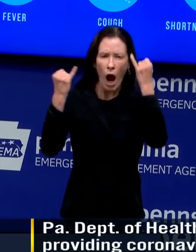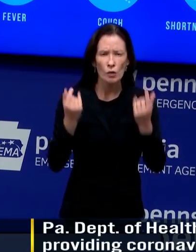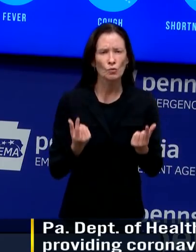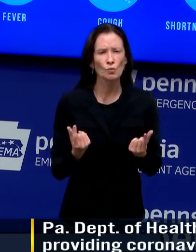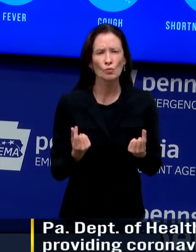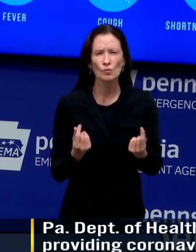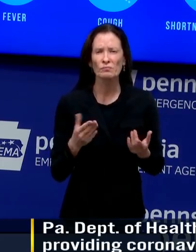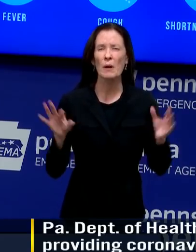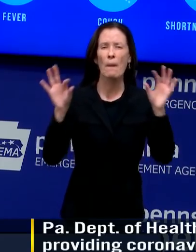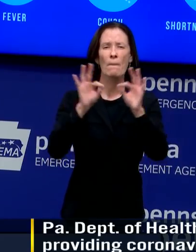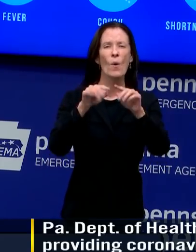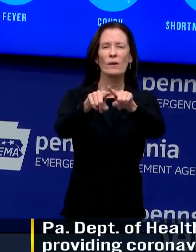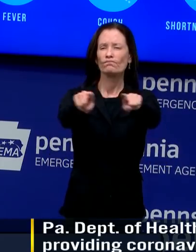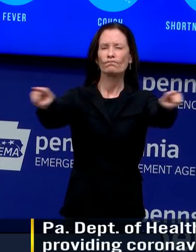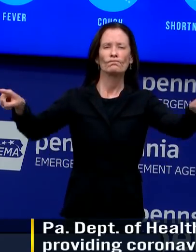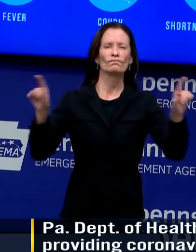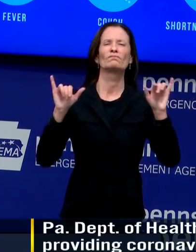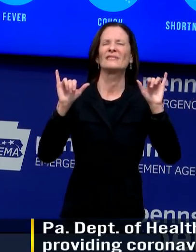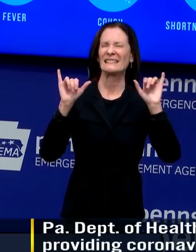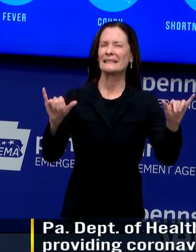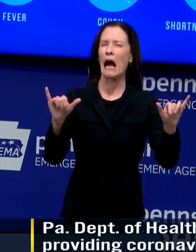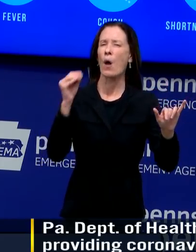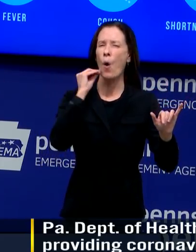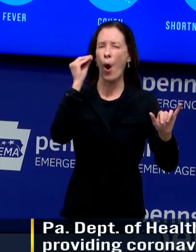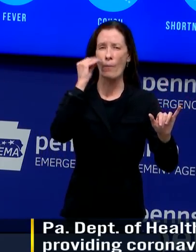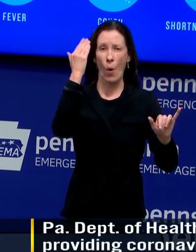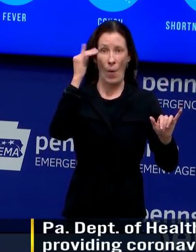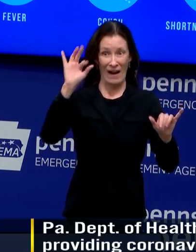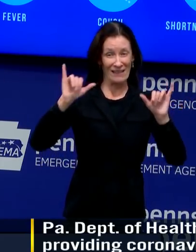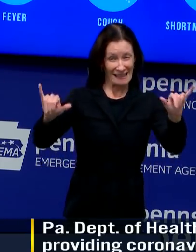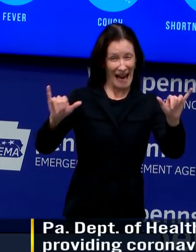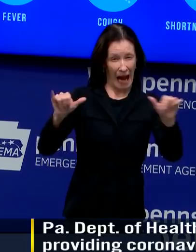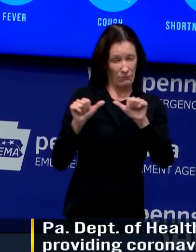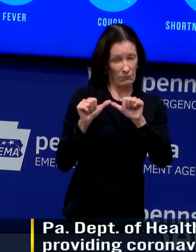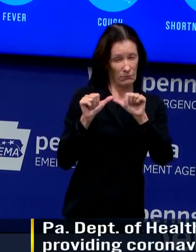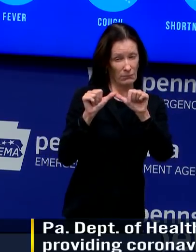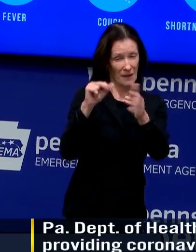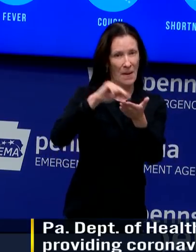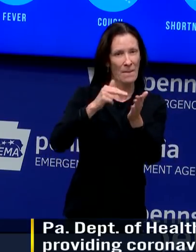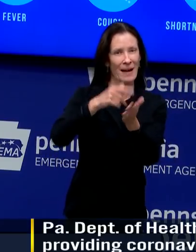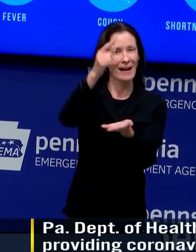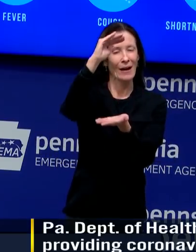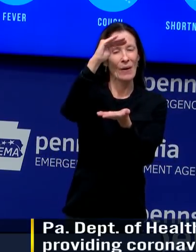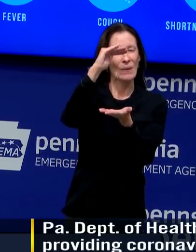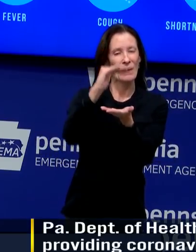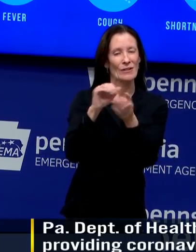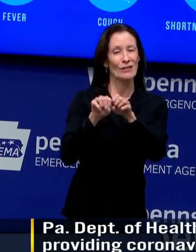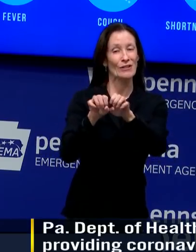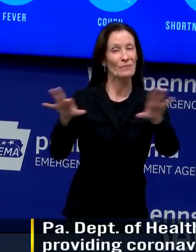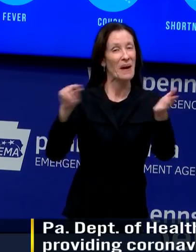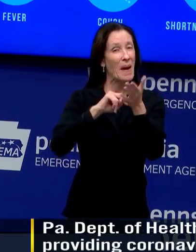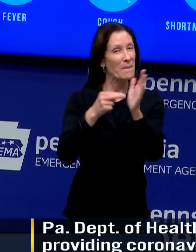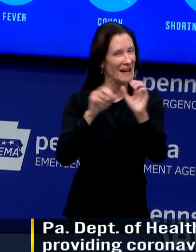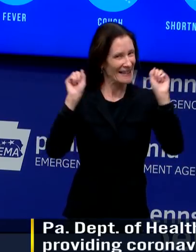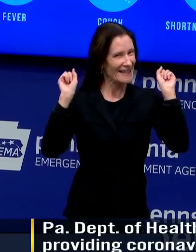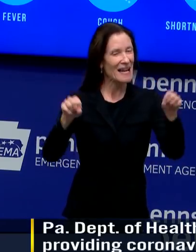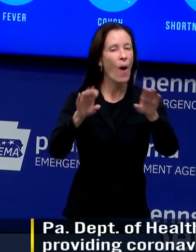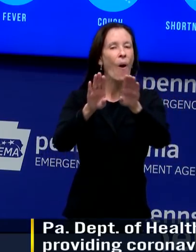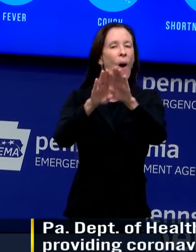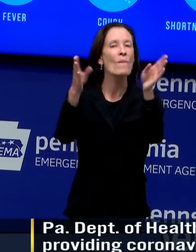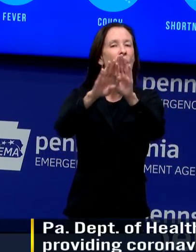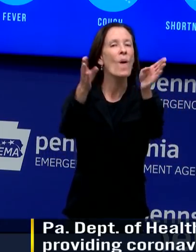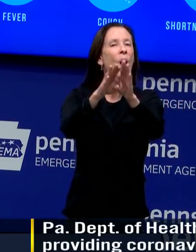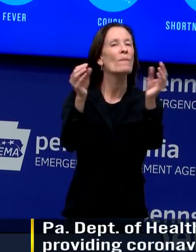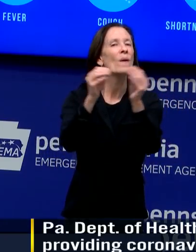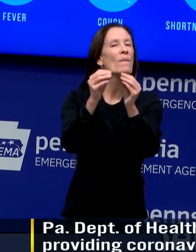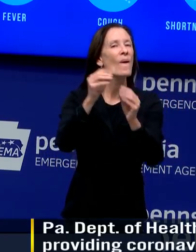constant watch on our COVID-19 case figures, and I will caution that we may announce a target date that will have to be pushed